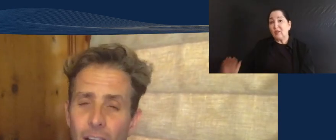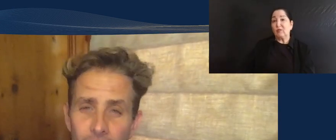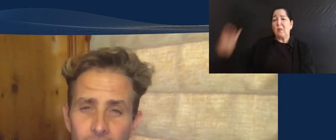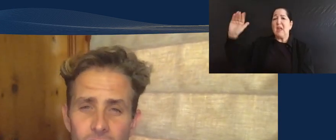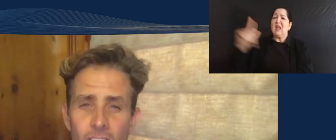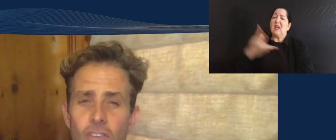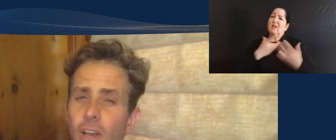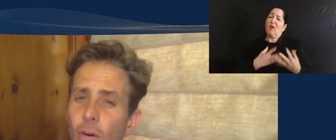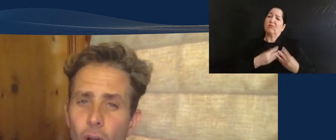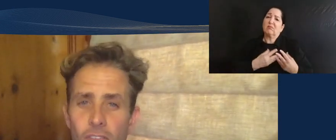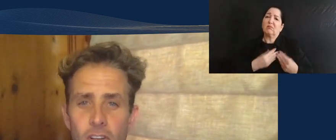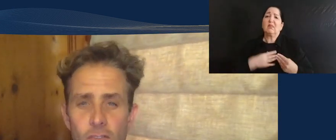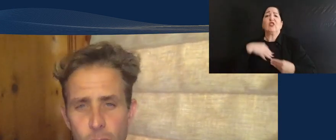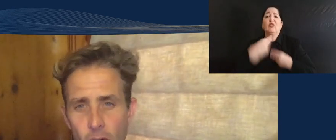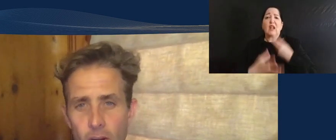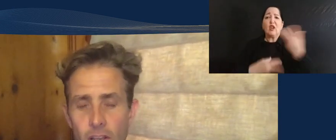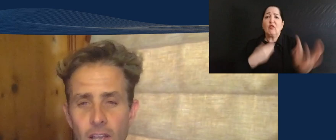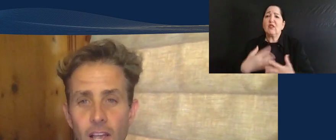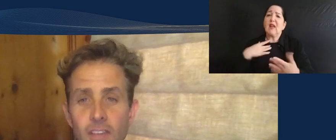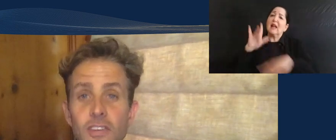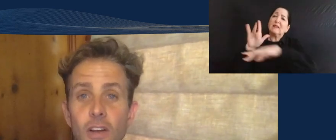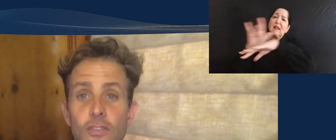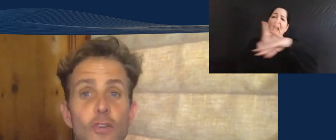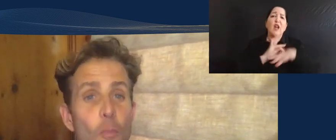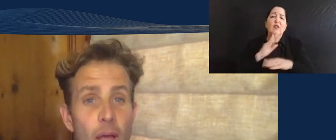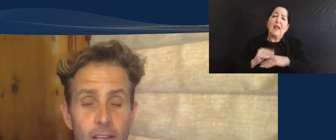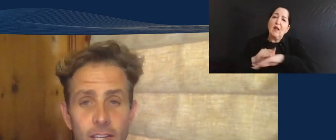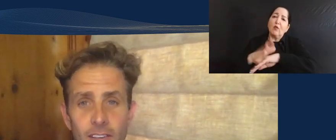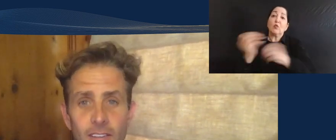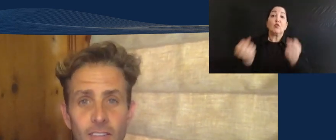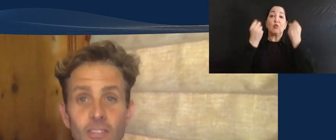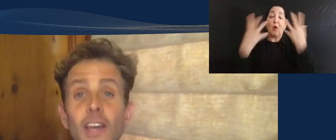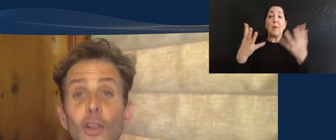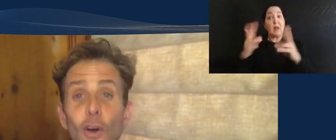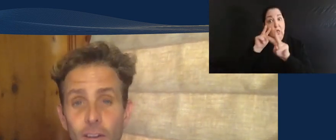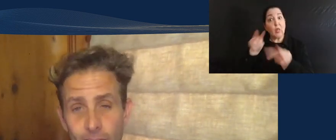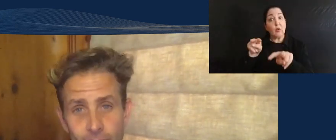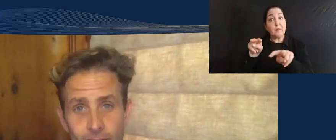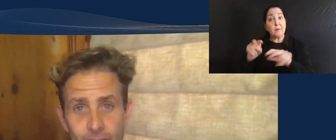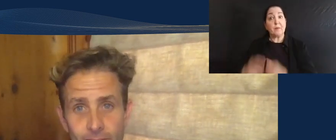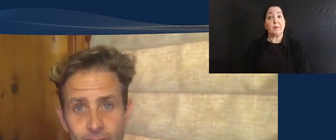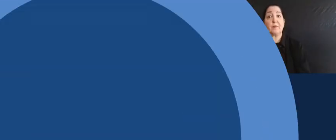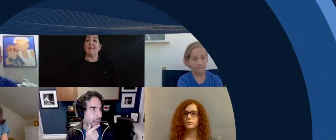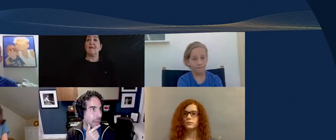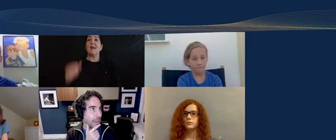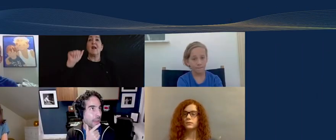and his kindness and generosity of spirit has touched so many. Take a look.